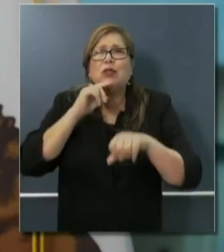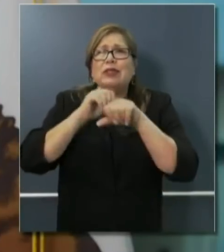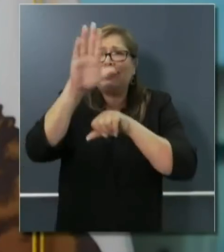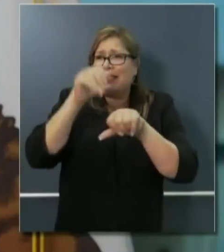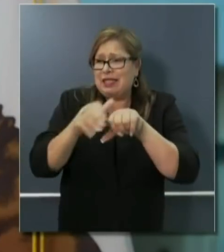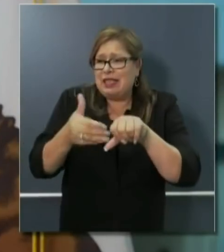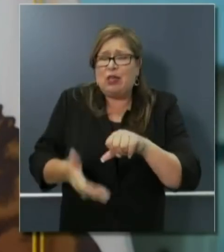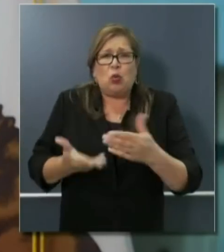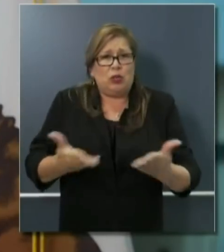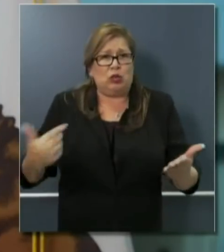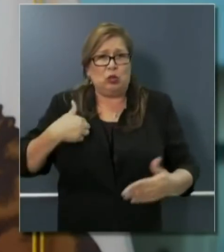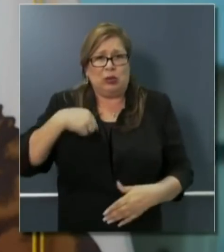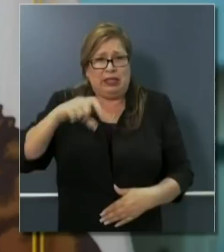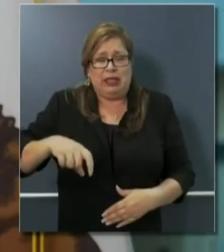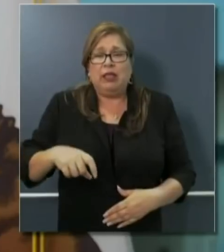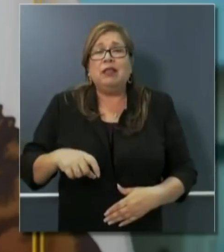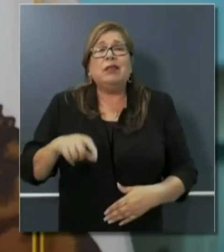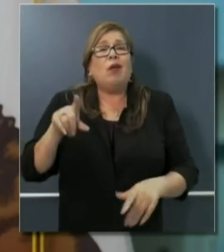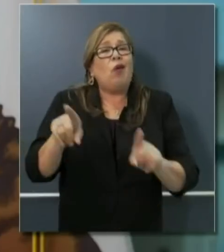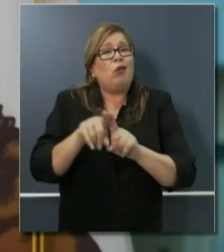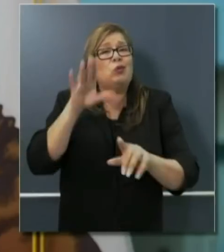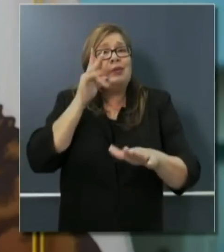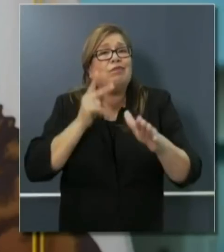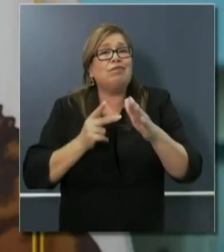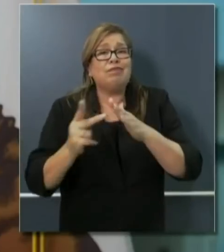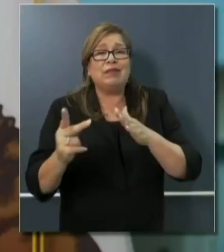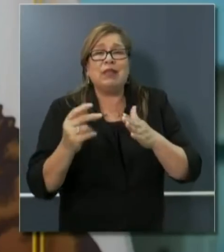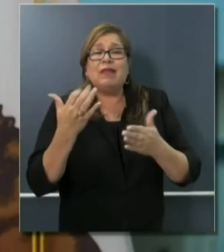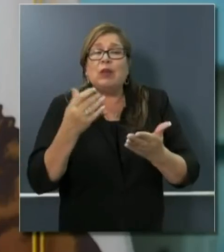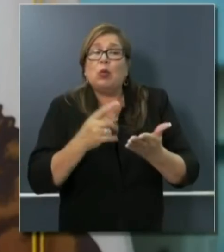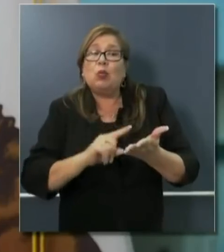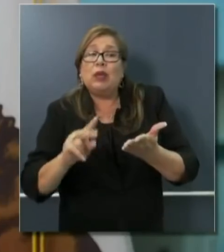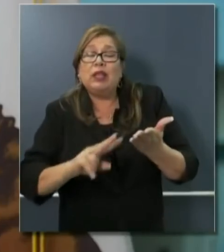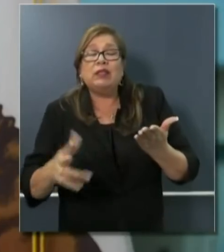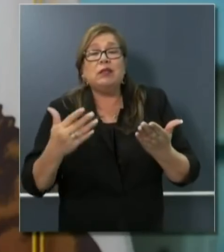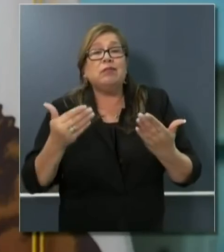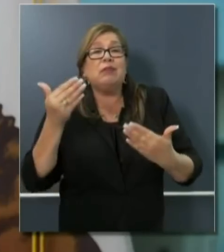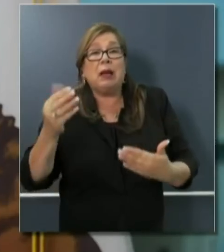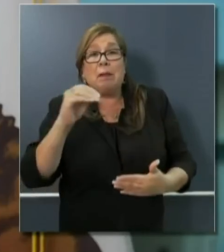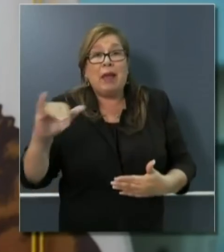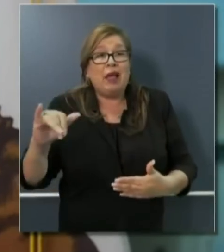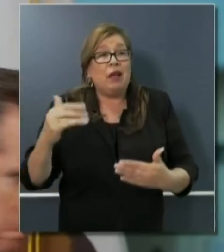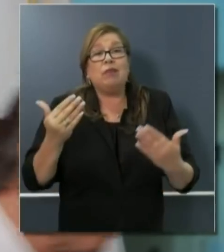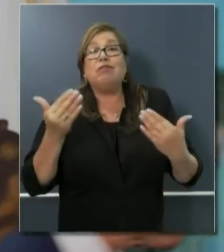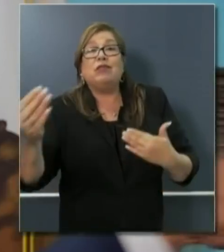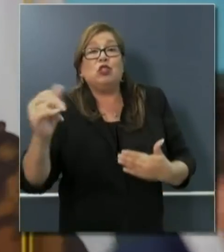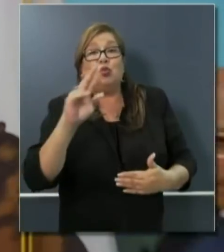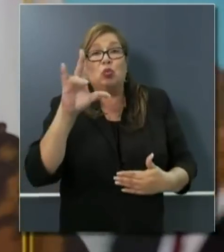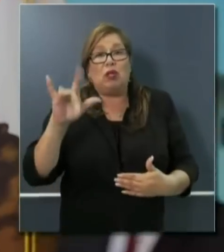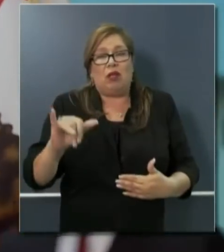of weeks, and then well into May, potentially June and July. Dr. Galley?